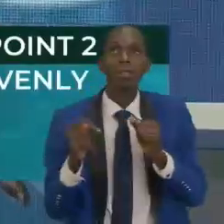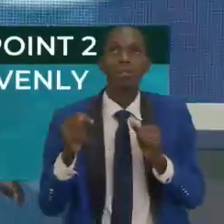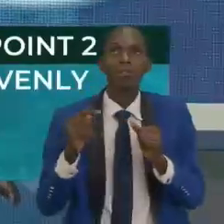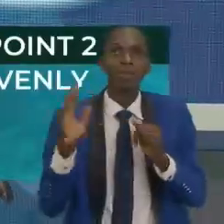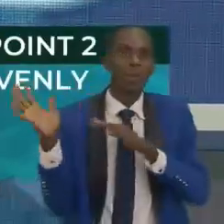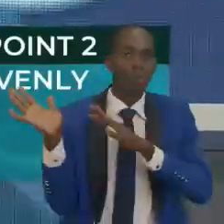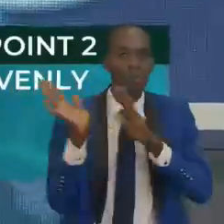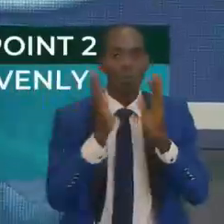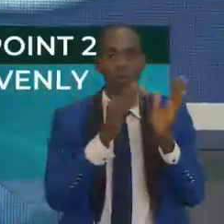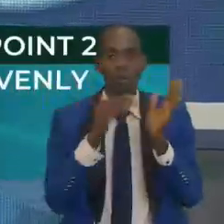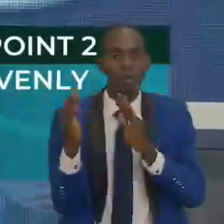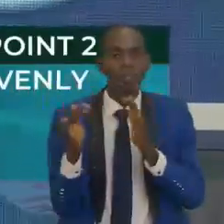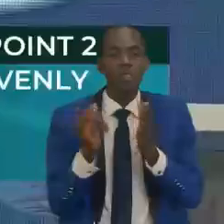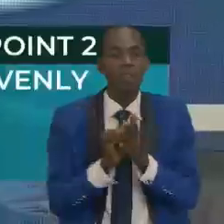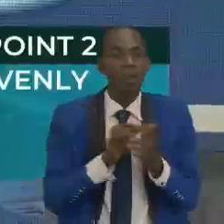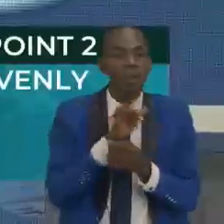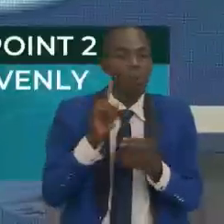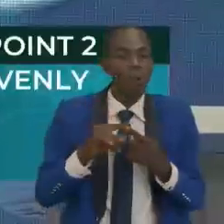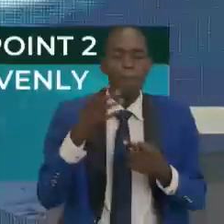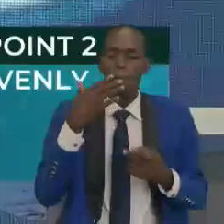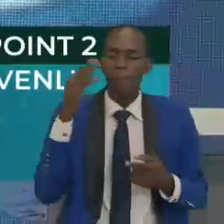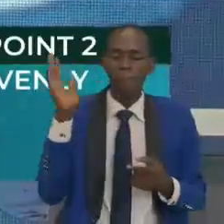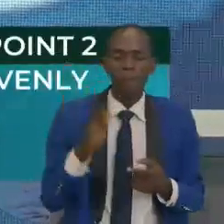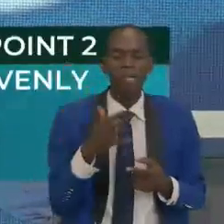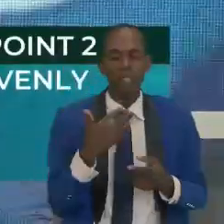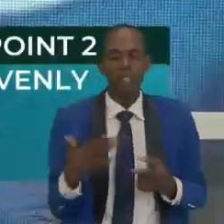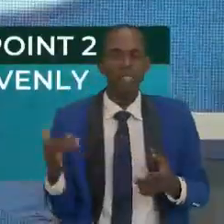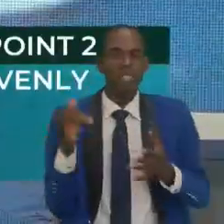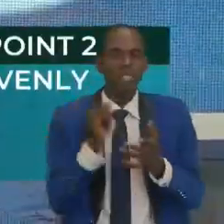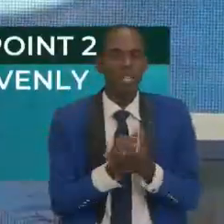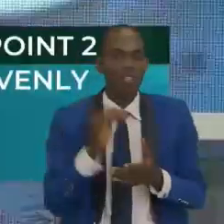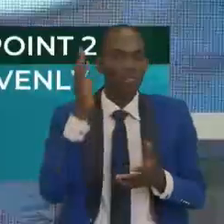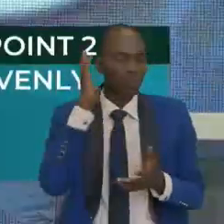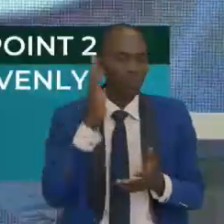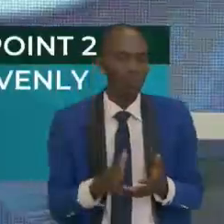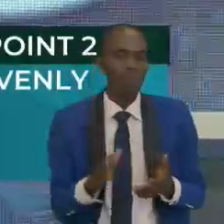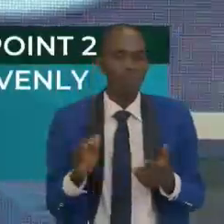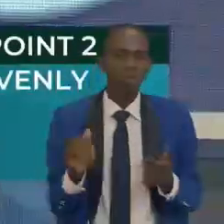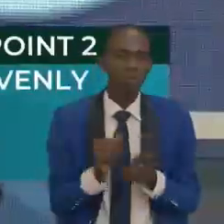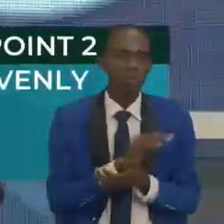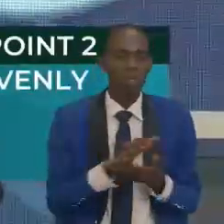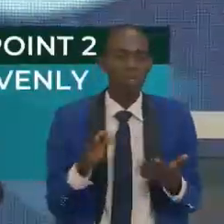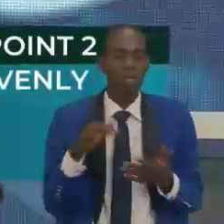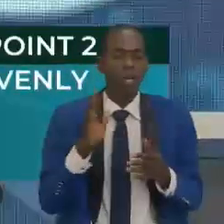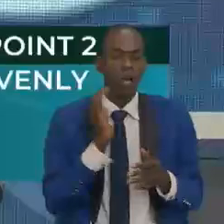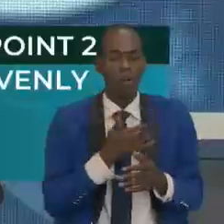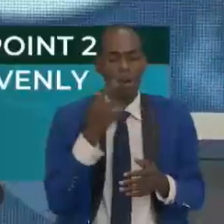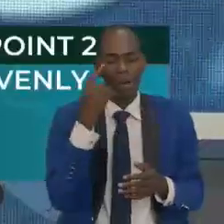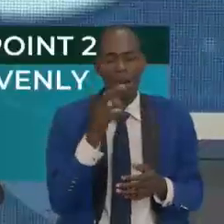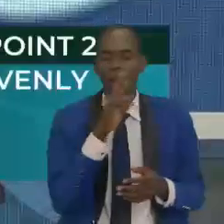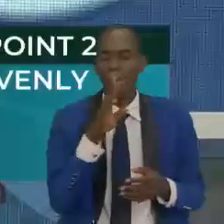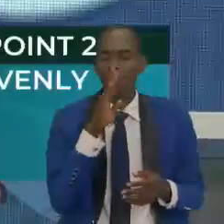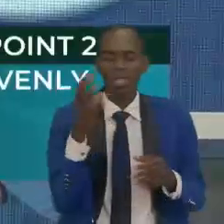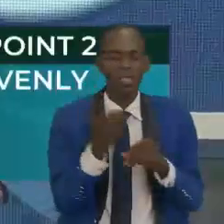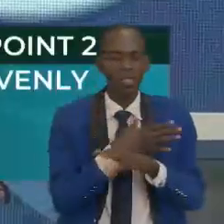that when evil sin that will spoil our eyes are being blown around, we can